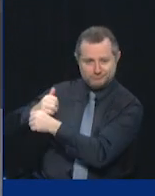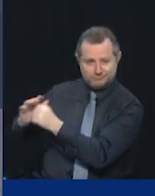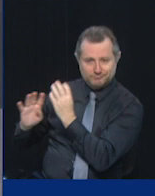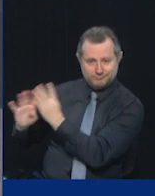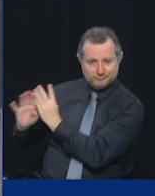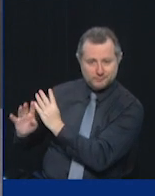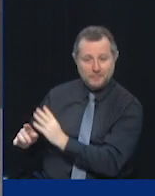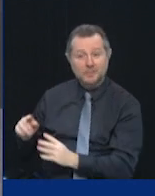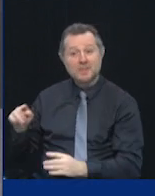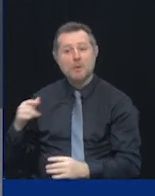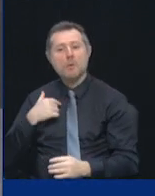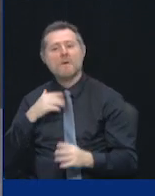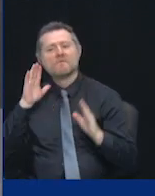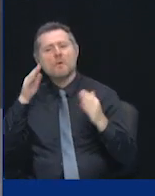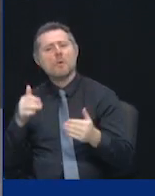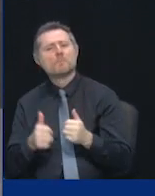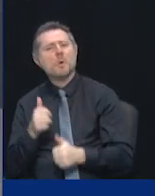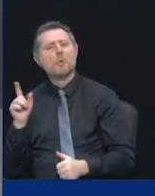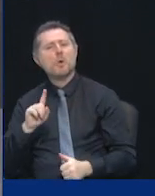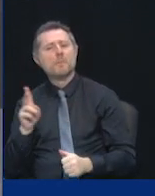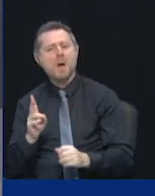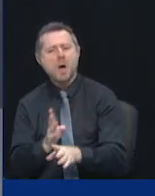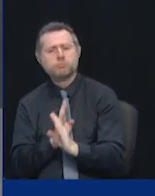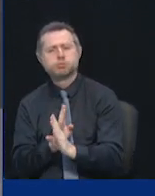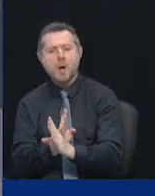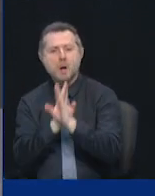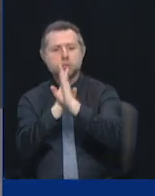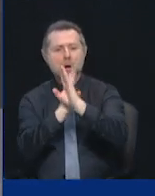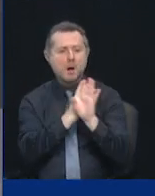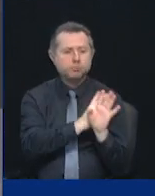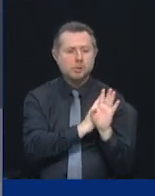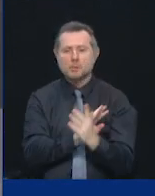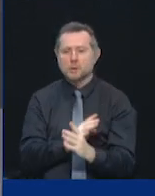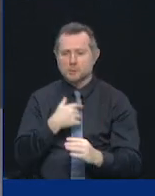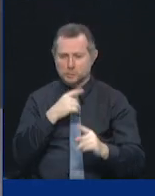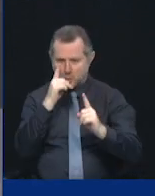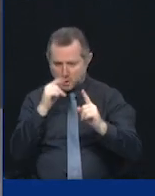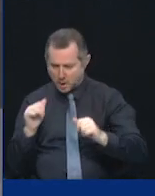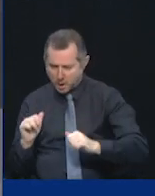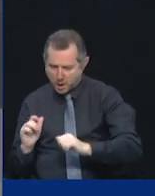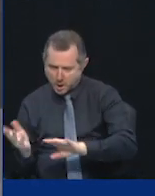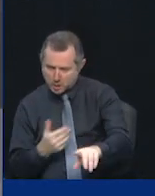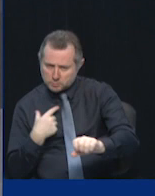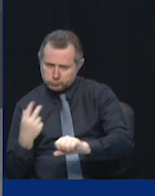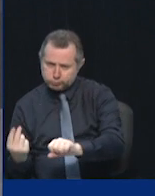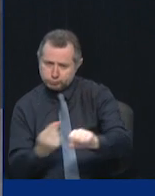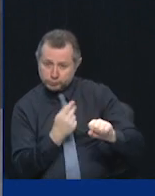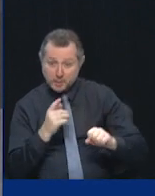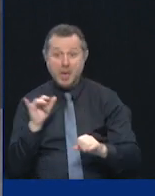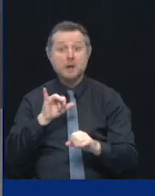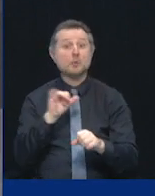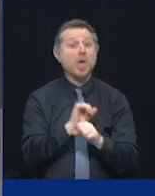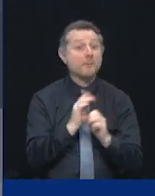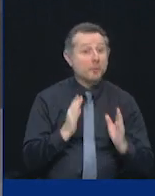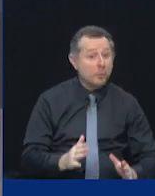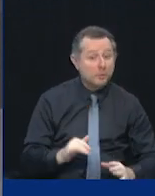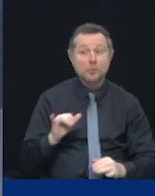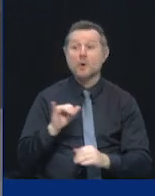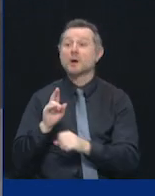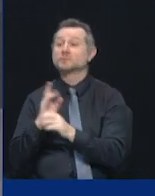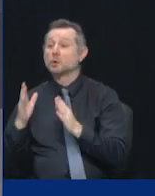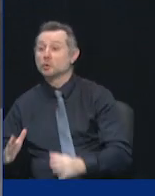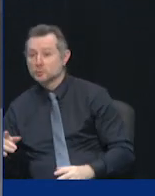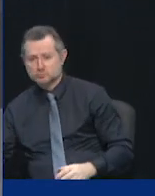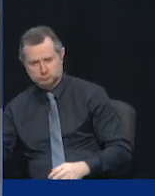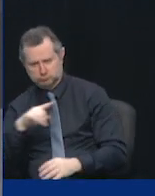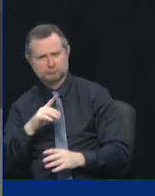on high-traffic sites where we can vaccinate many customers and employees. Employees are eligible for this too, on a first-come, first-served